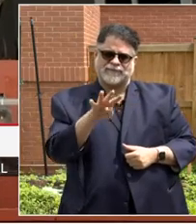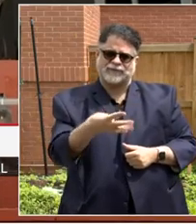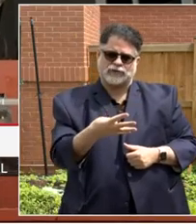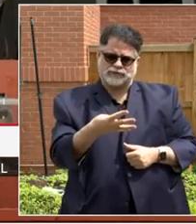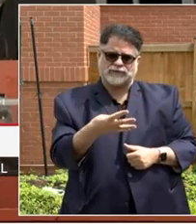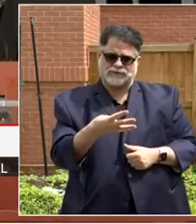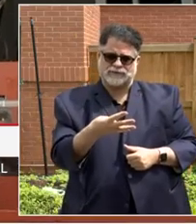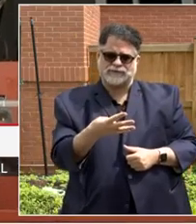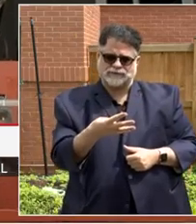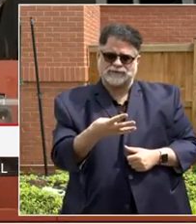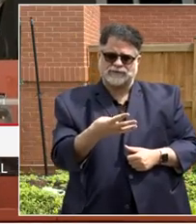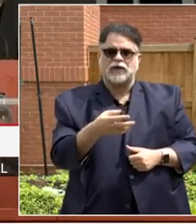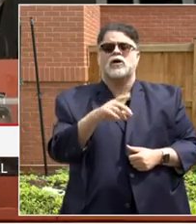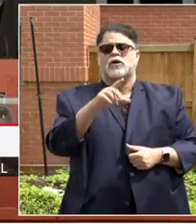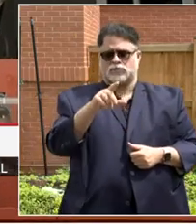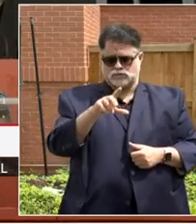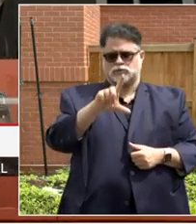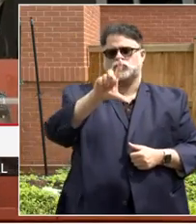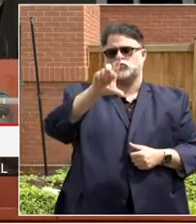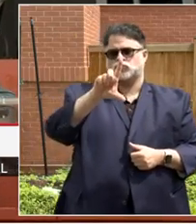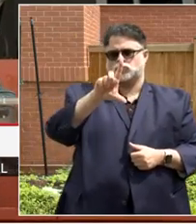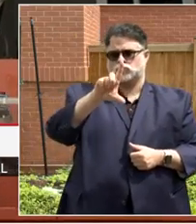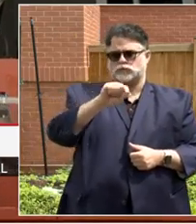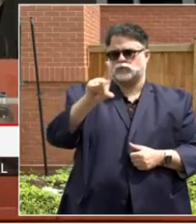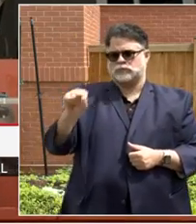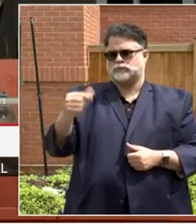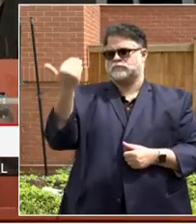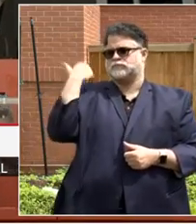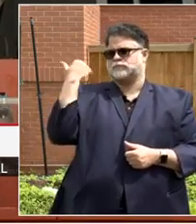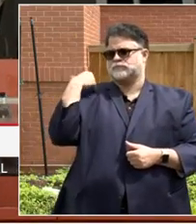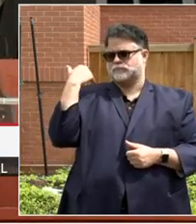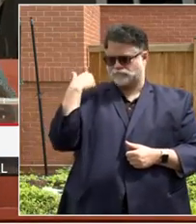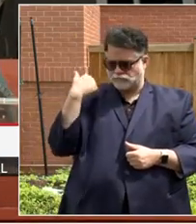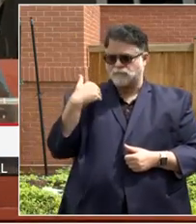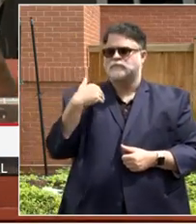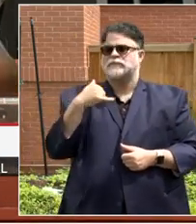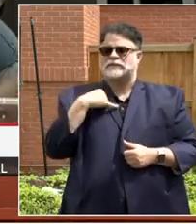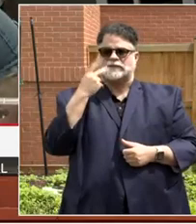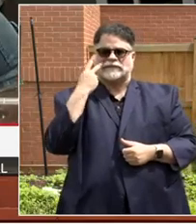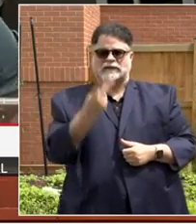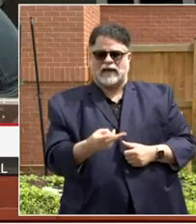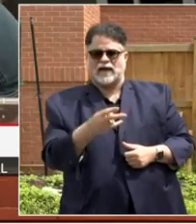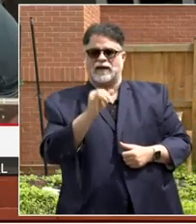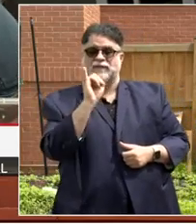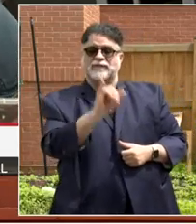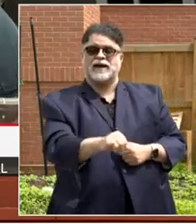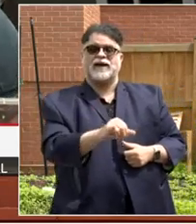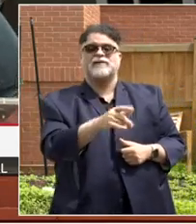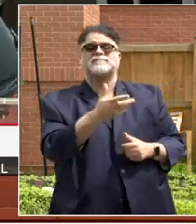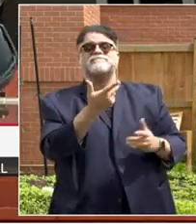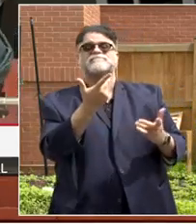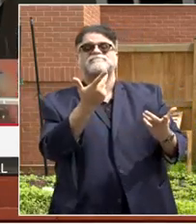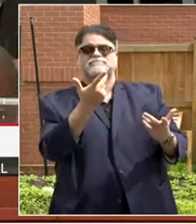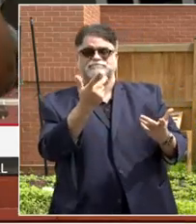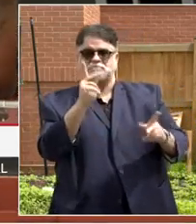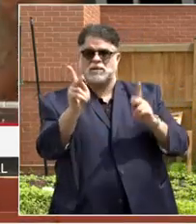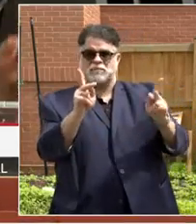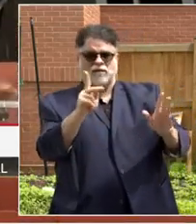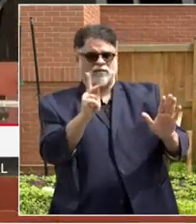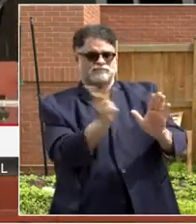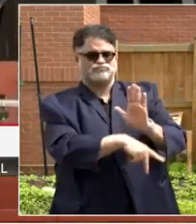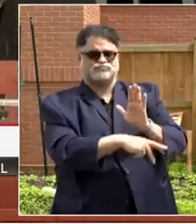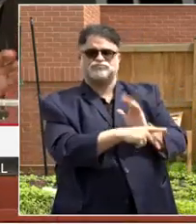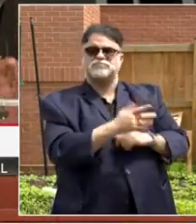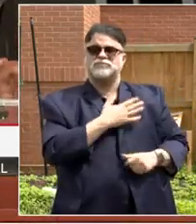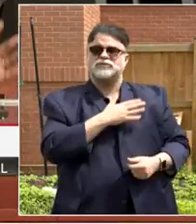Today was my first day seeing the guys that took my son away from me. These threes on my shirts, on all